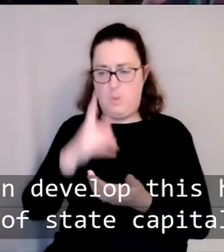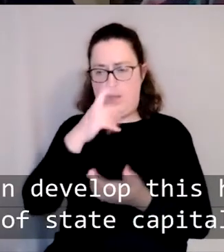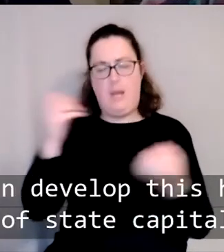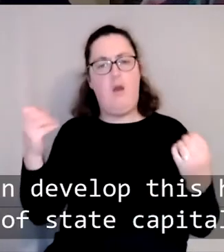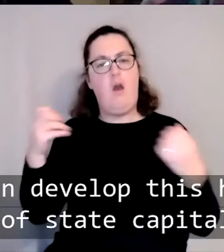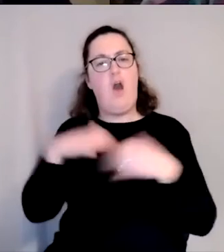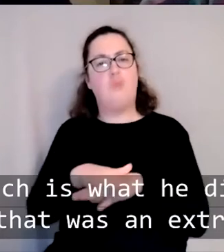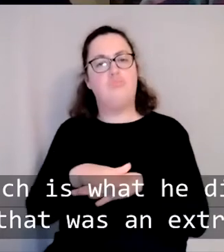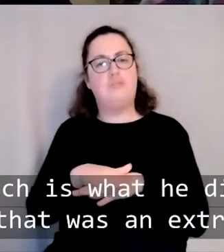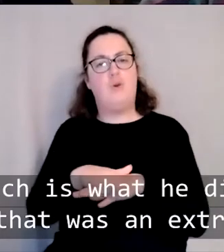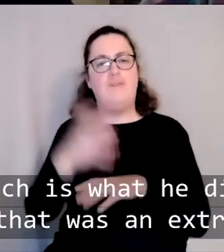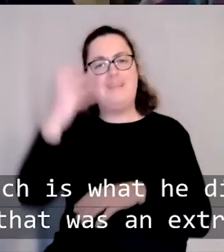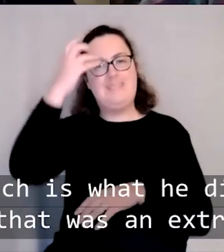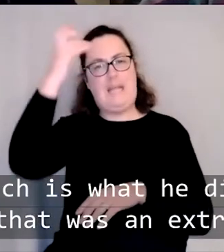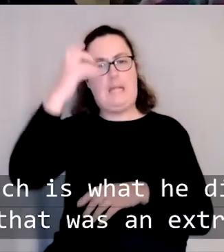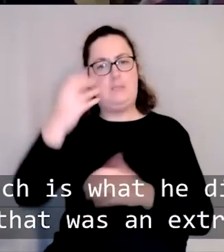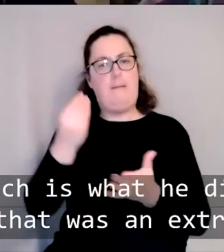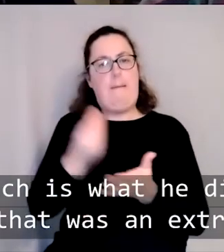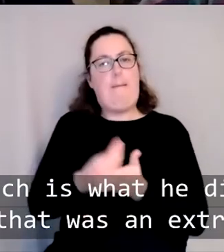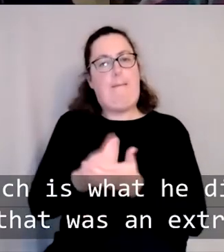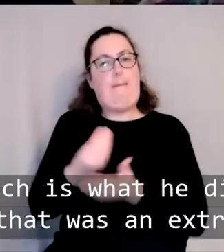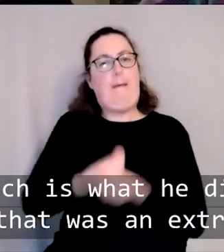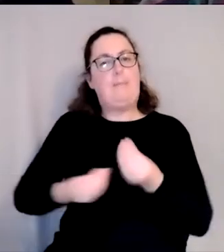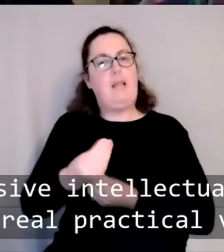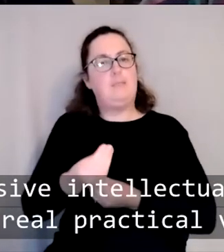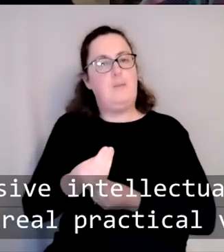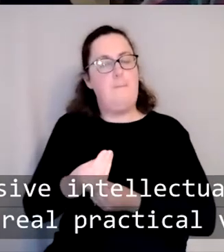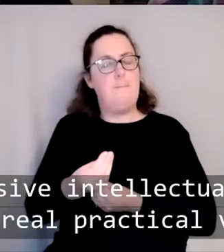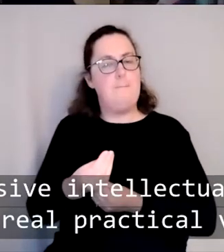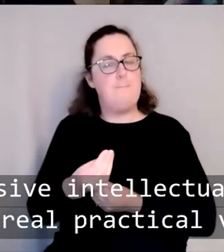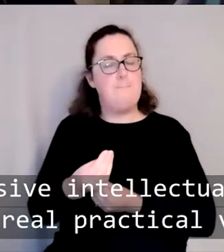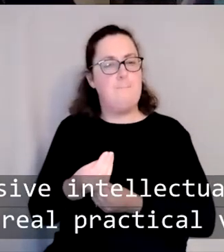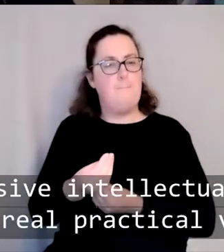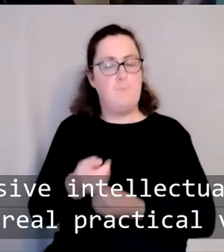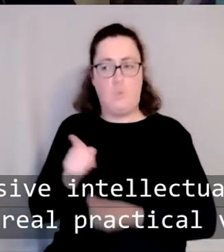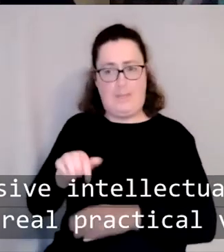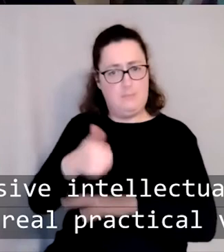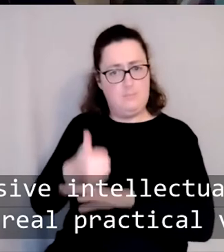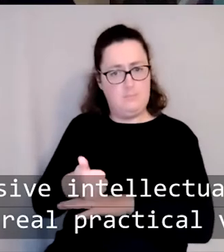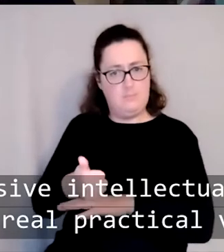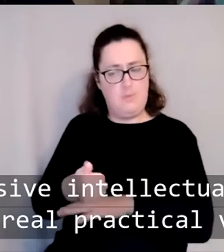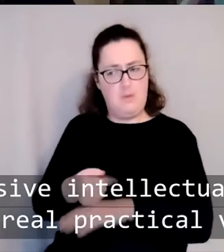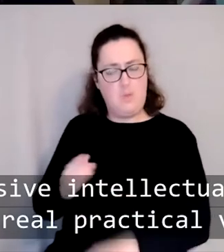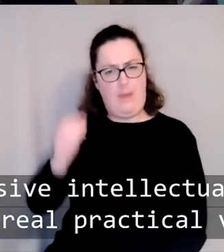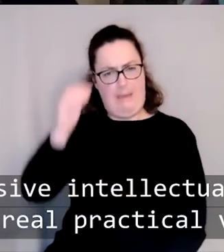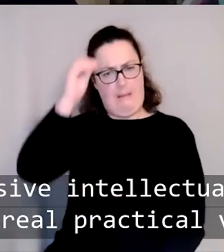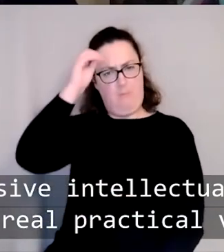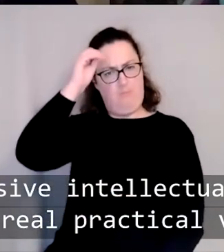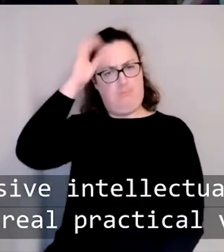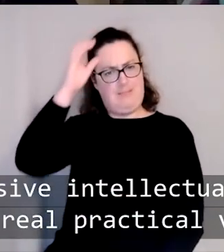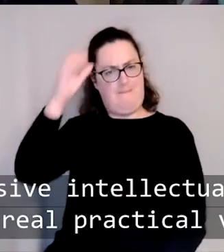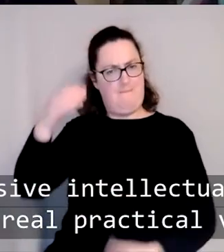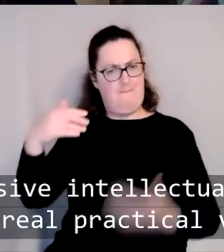of state capitalism, which is what he did. And I thought it was an extraordinarily impressive intellectual feats and a